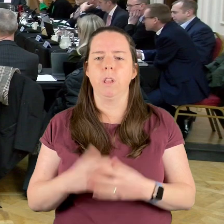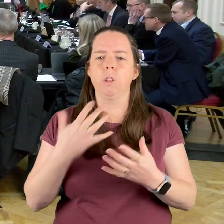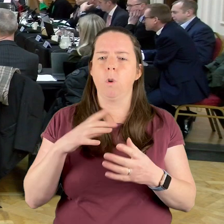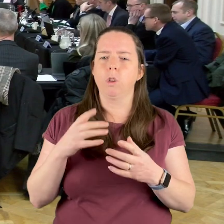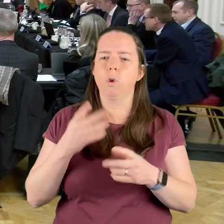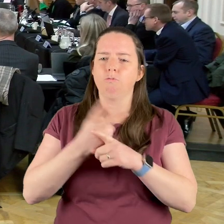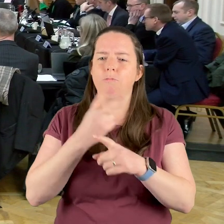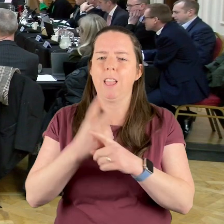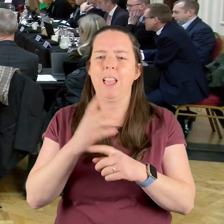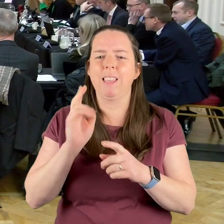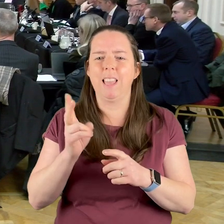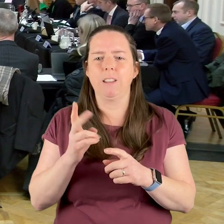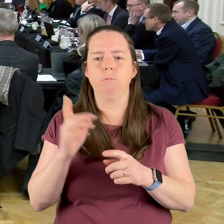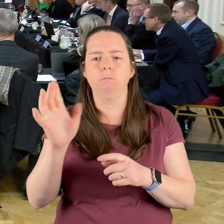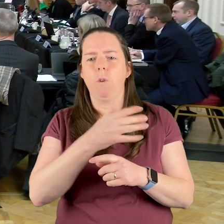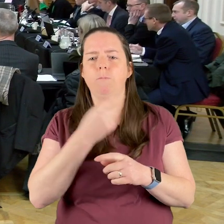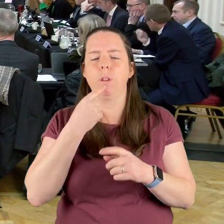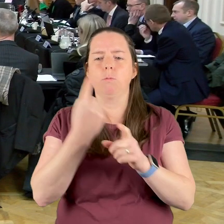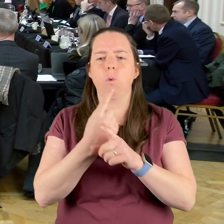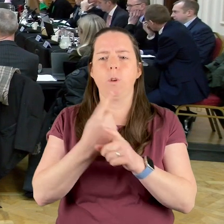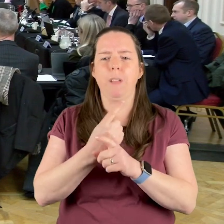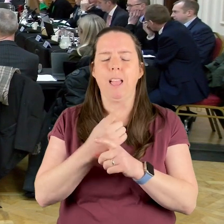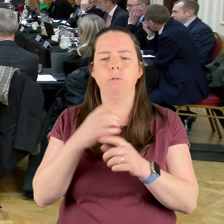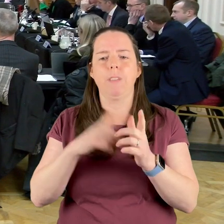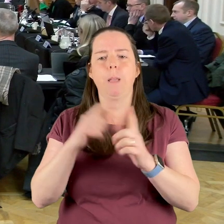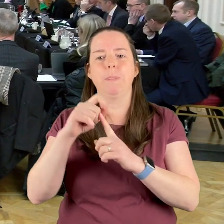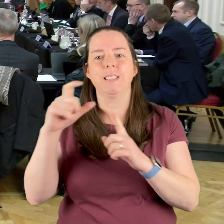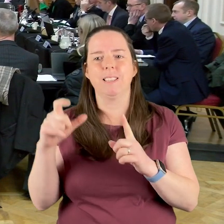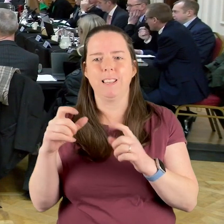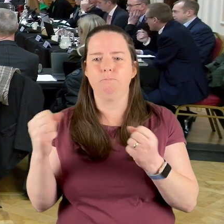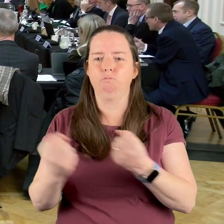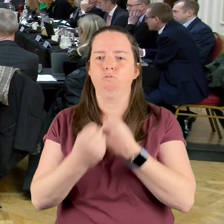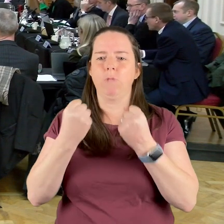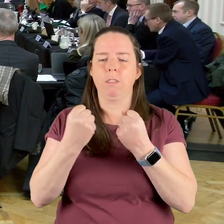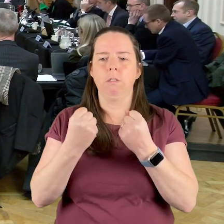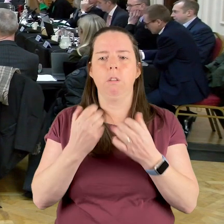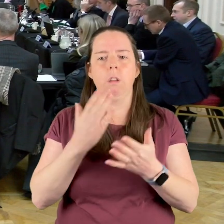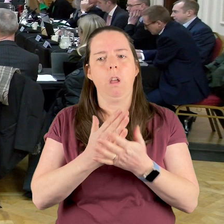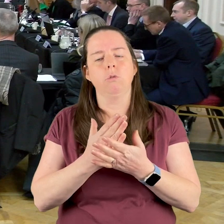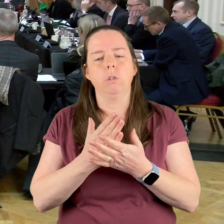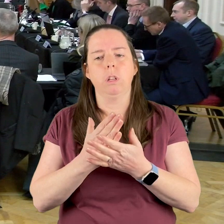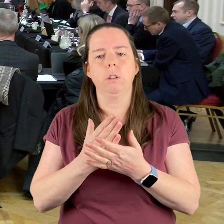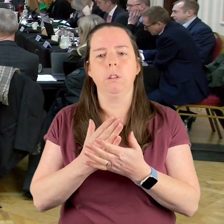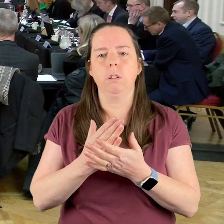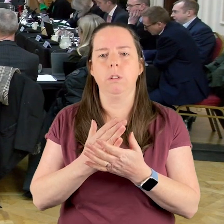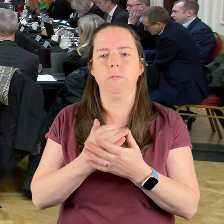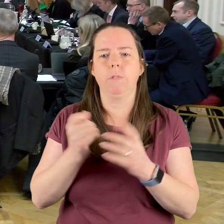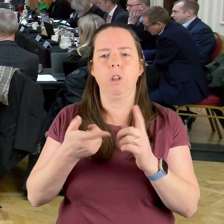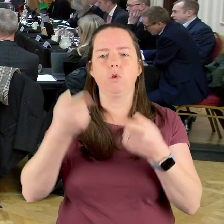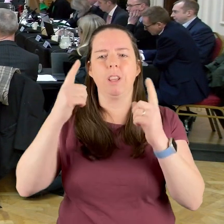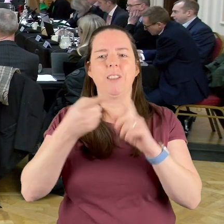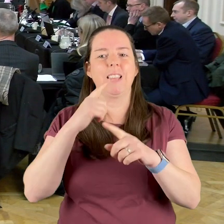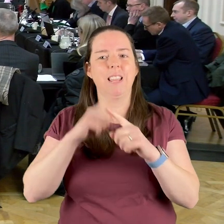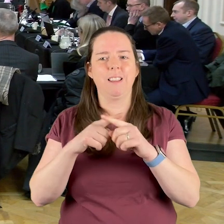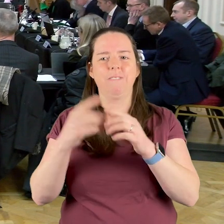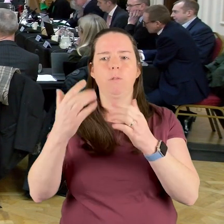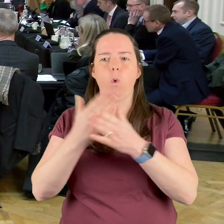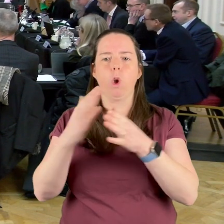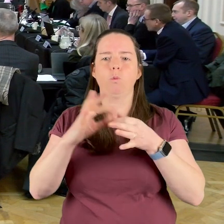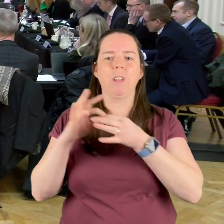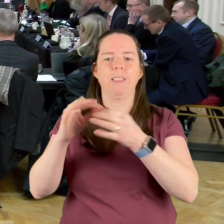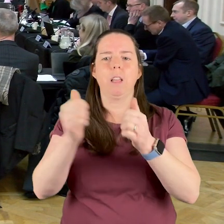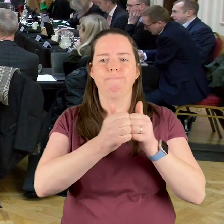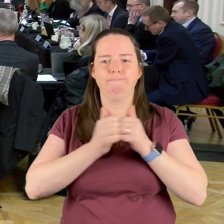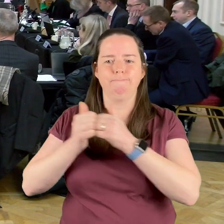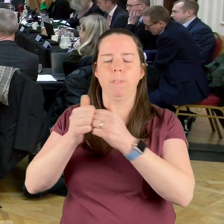Thank you. Gloria. I just want to echo what everybody has just said in terms of the strength of the APC and